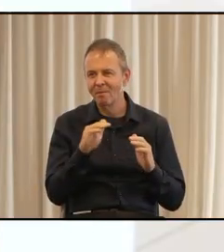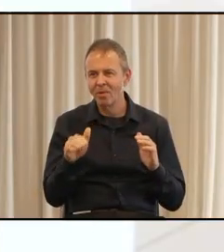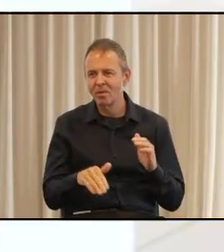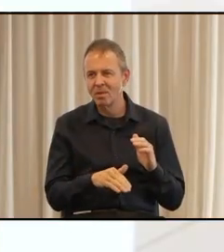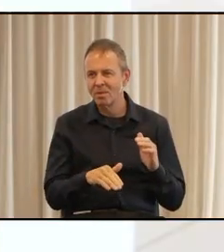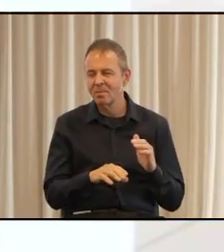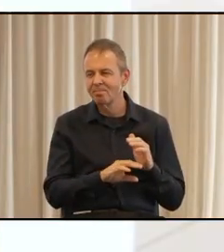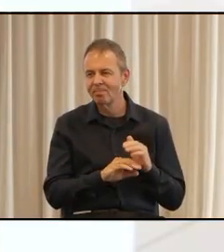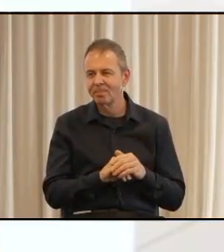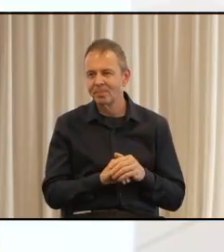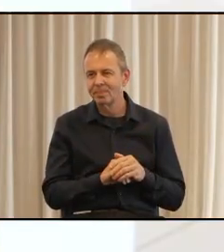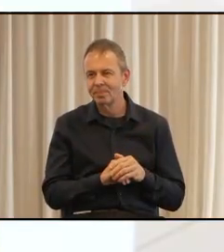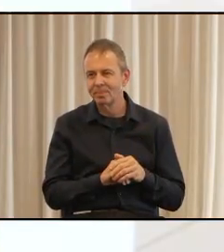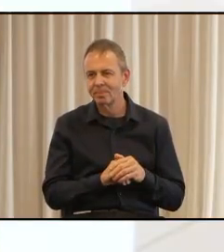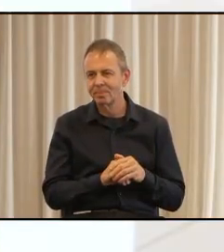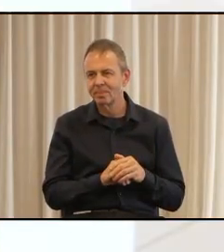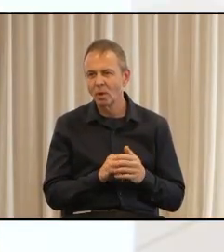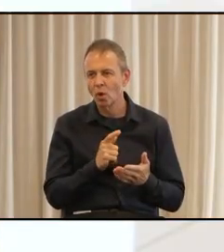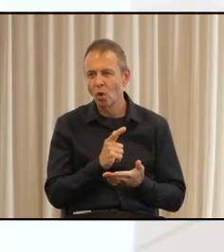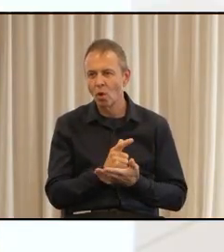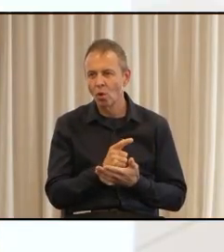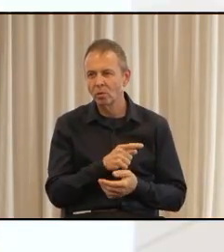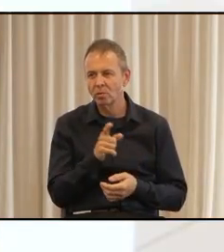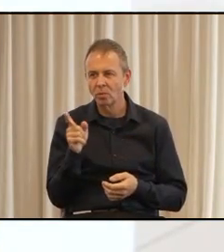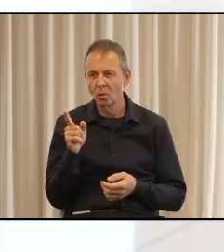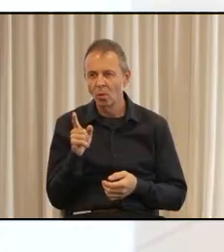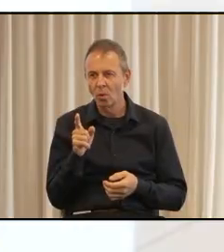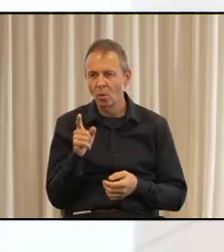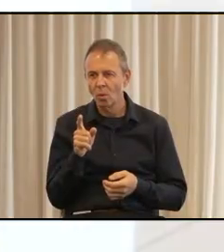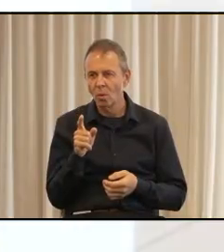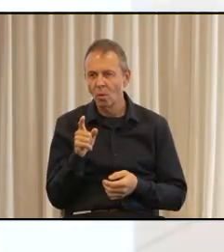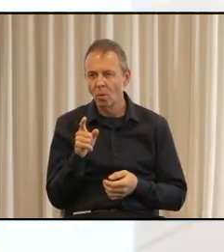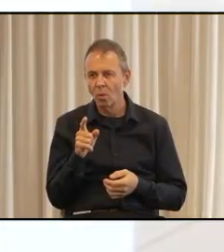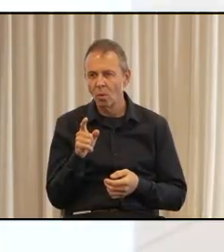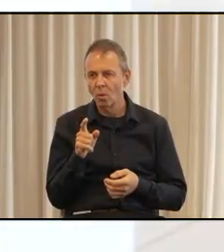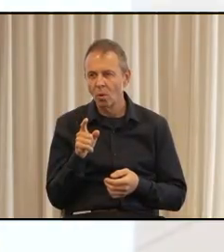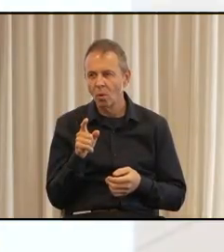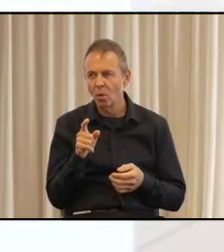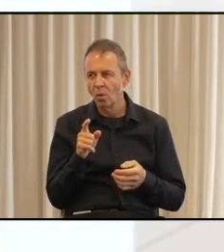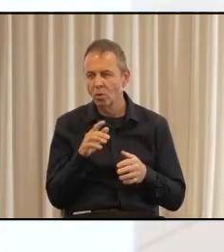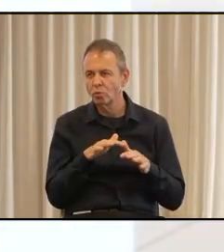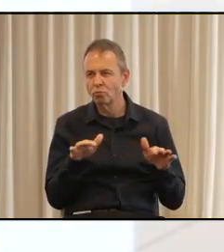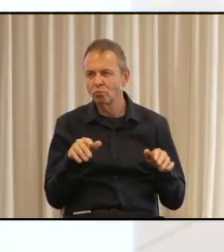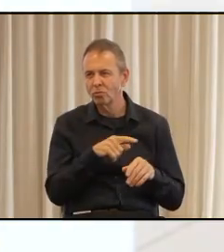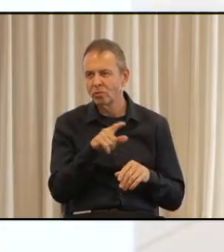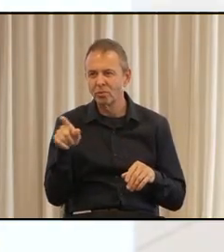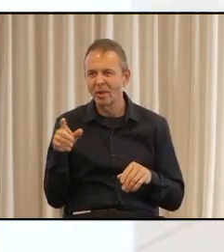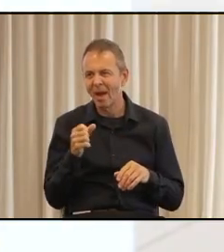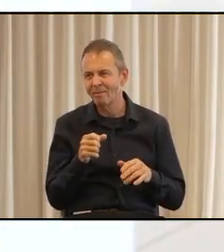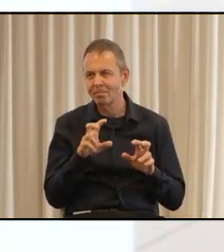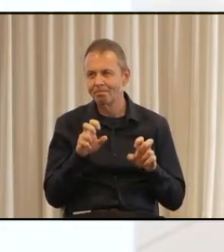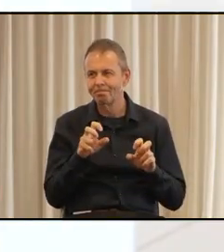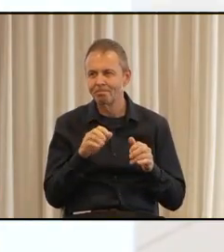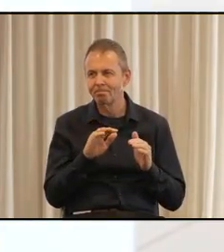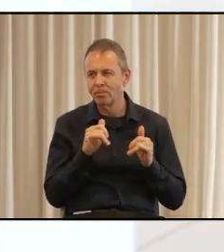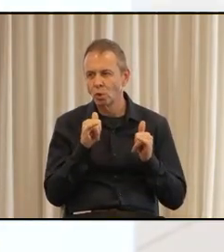stream. Lots of those kids have a lot of potential for lots of social problems, and maybe they're the people